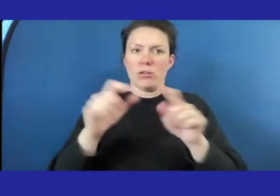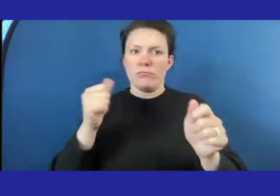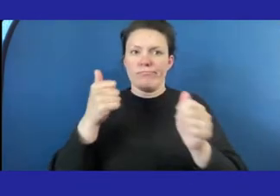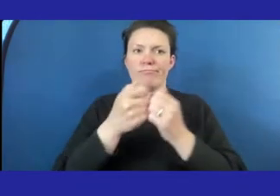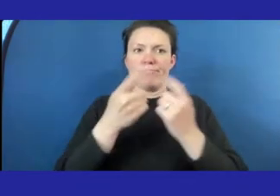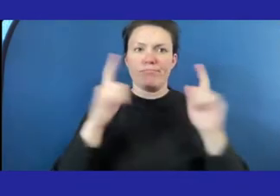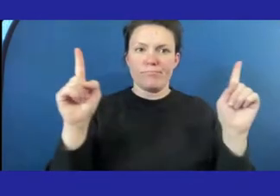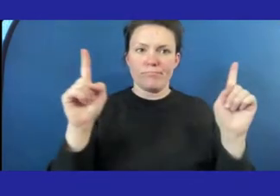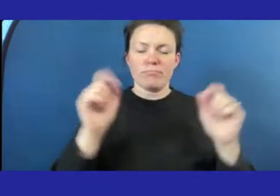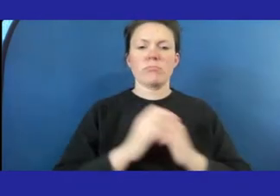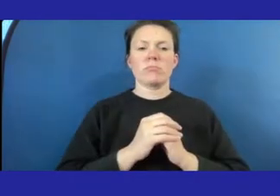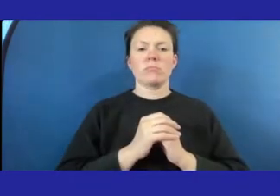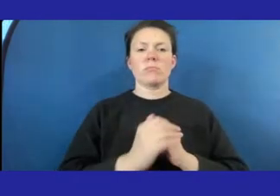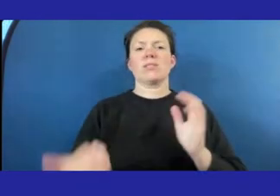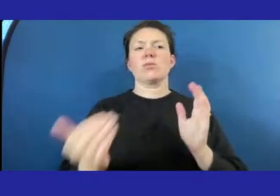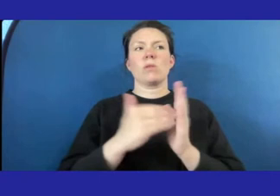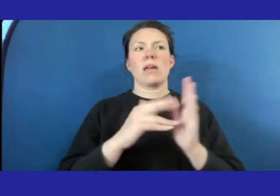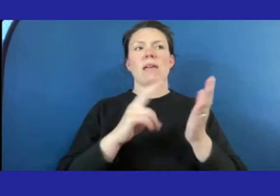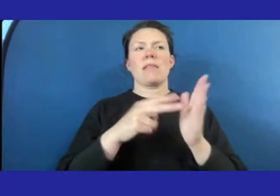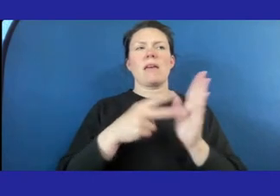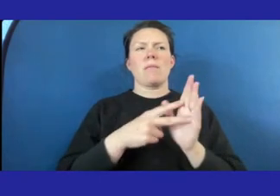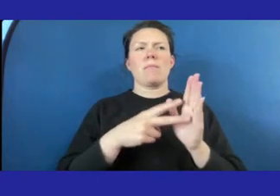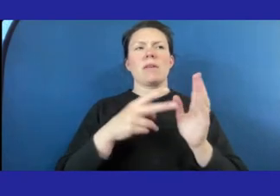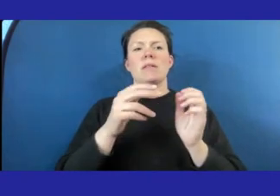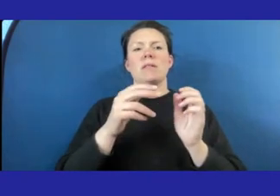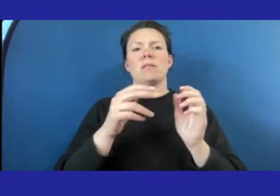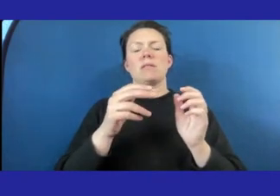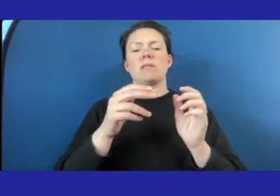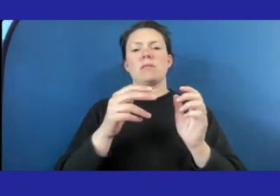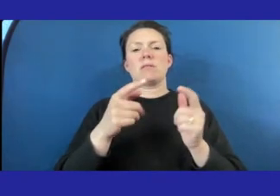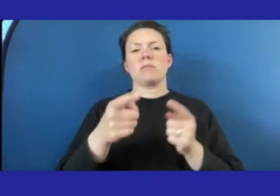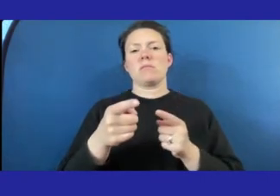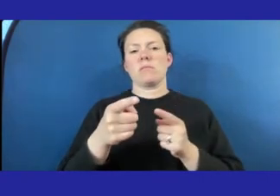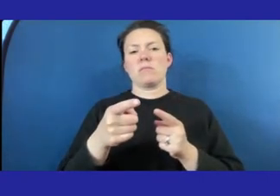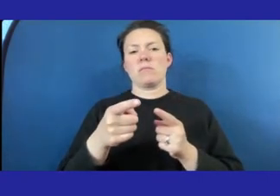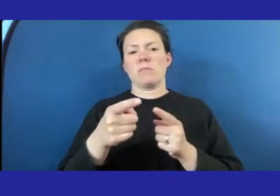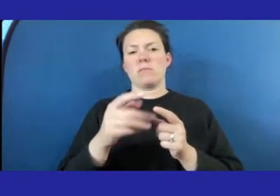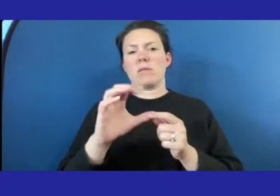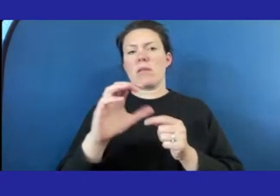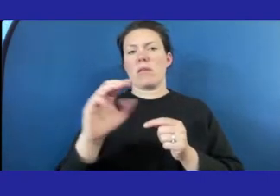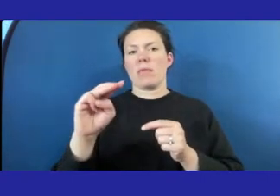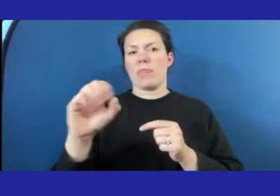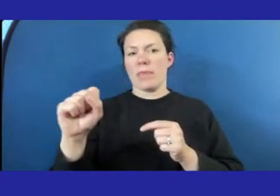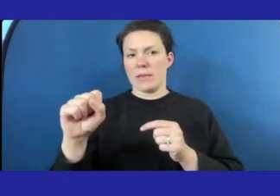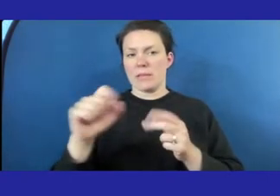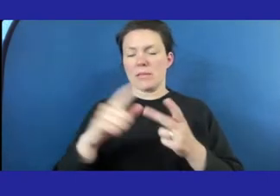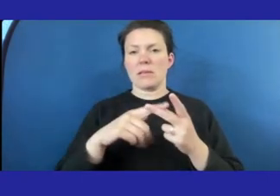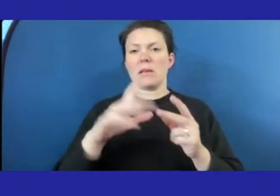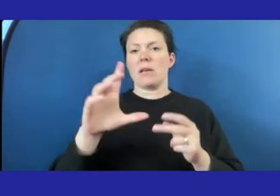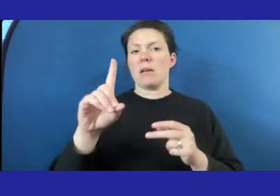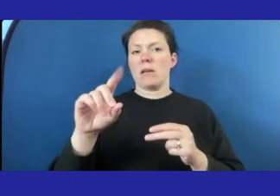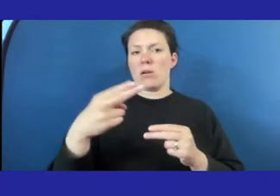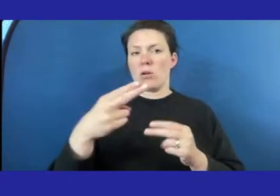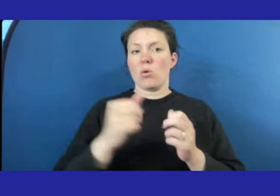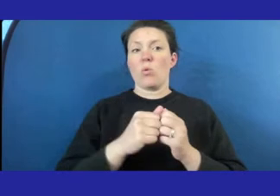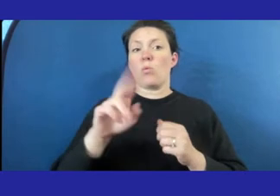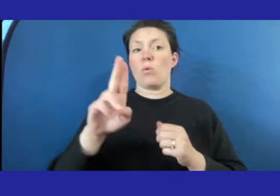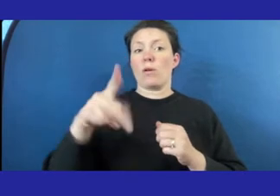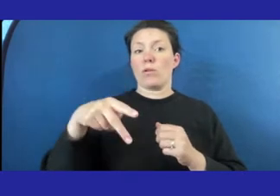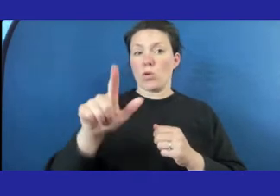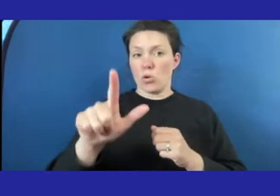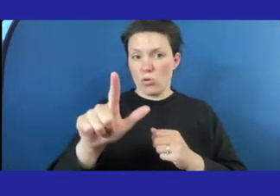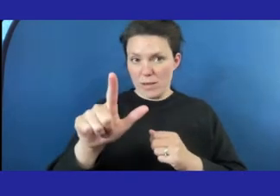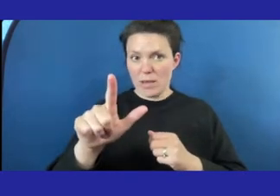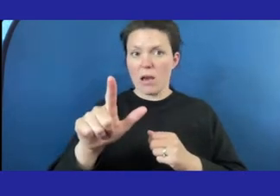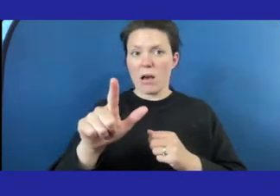back to getting a prospective with the transactions that we have with the CMS and the Department of Health around UPL. So we feel